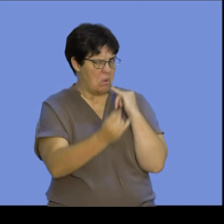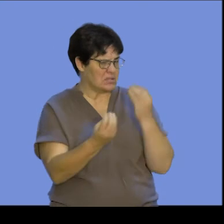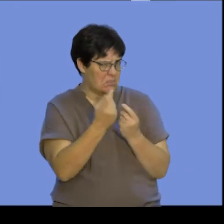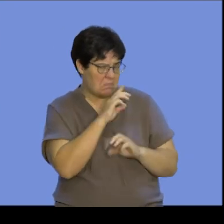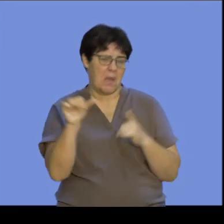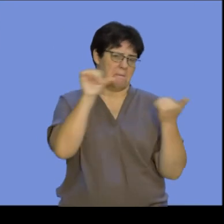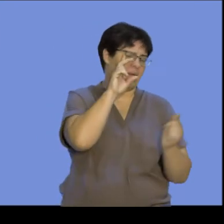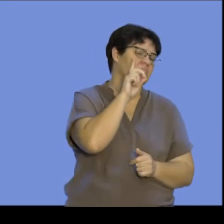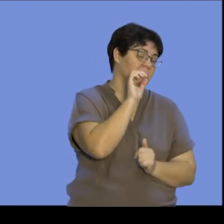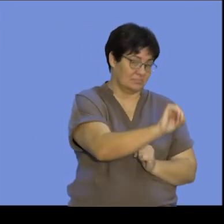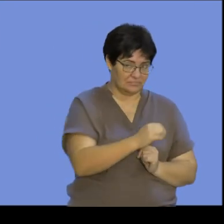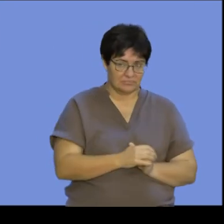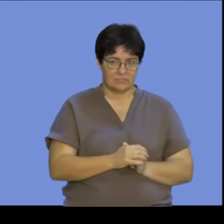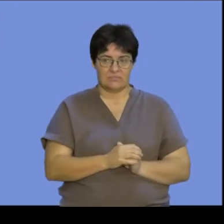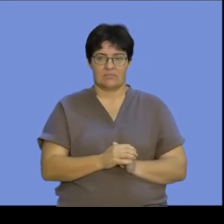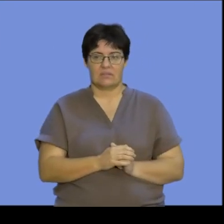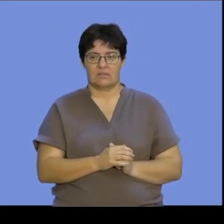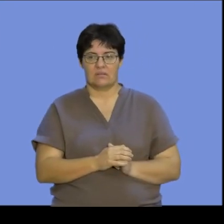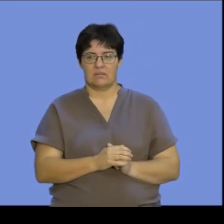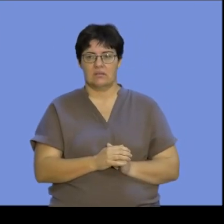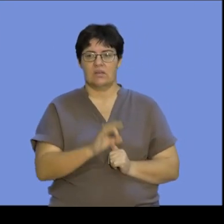back and look again.